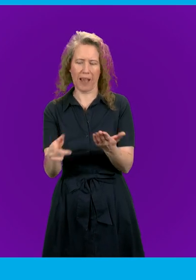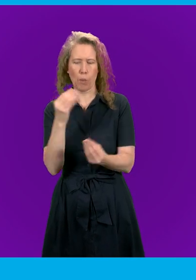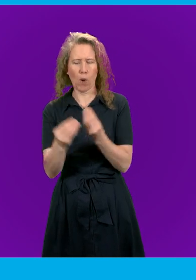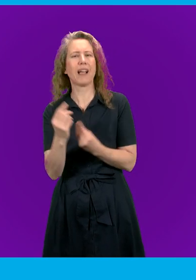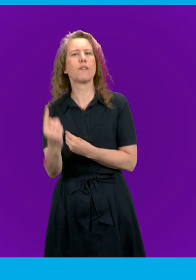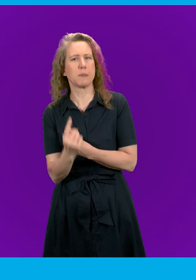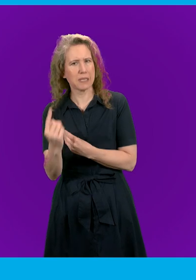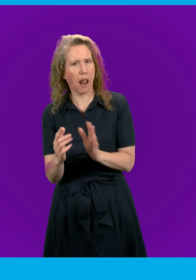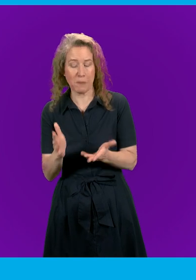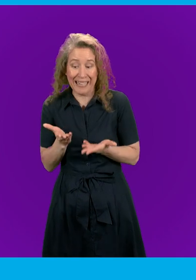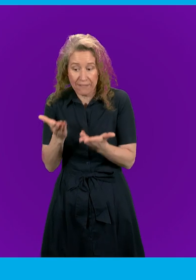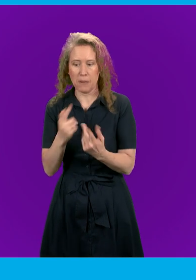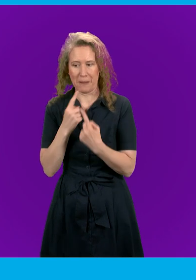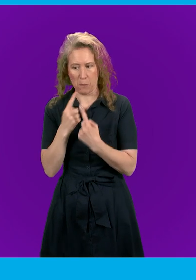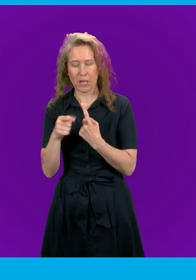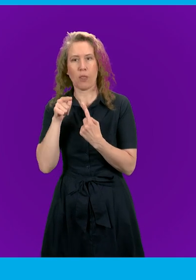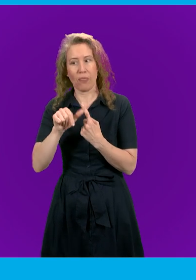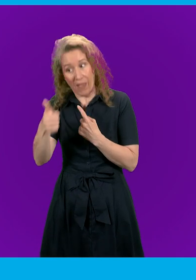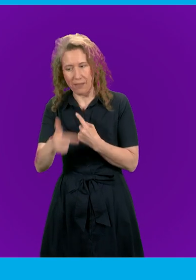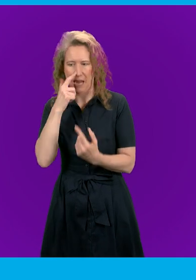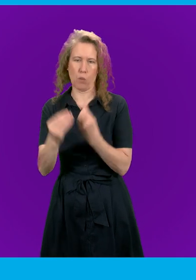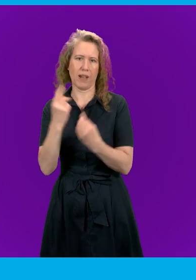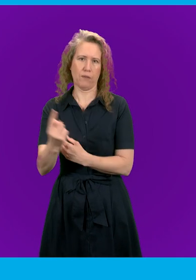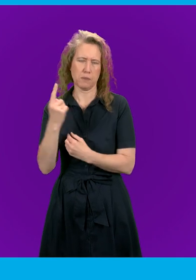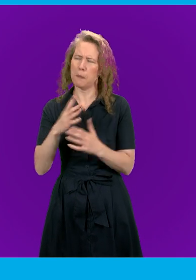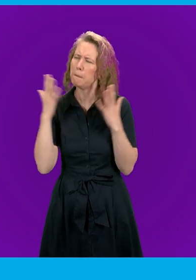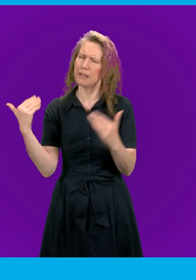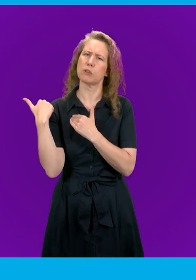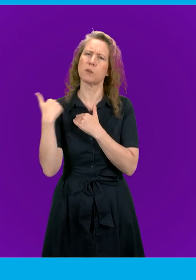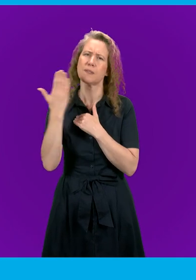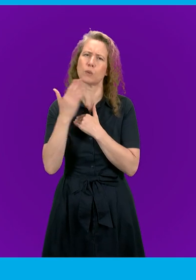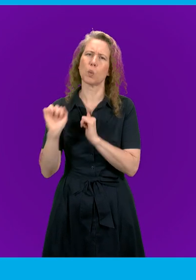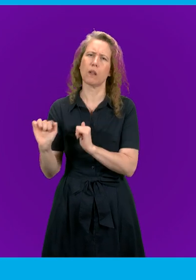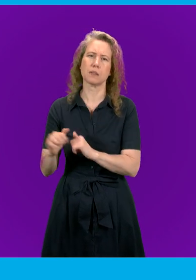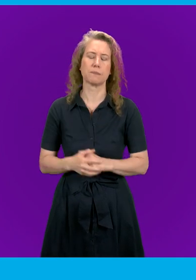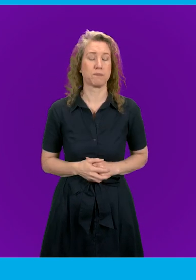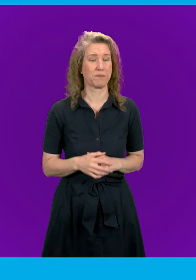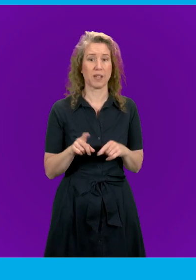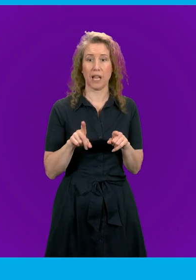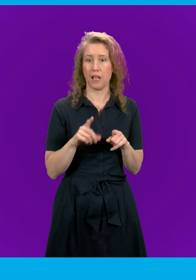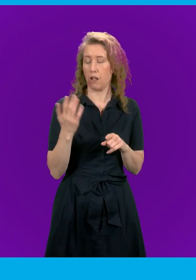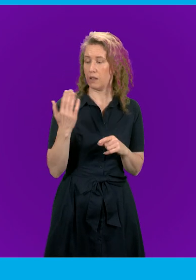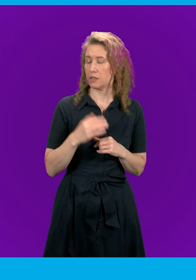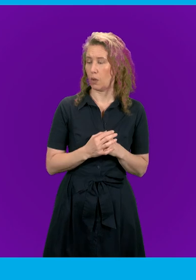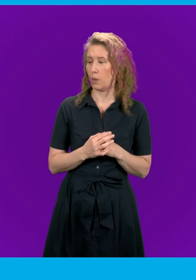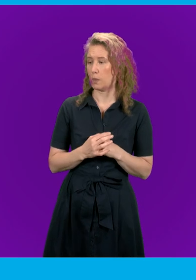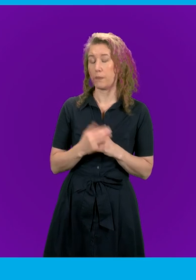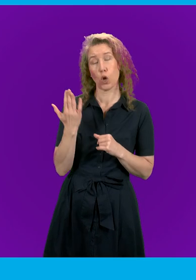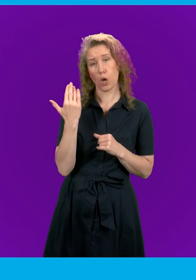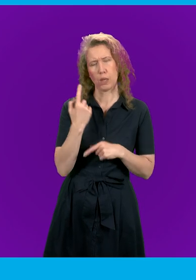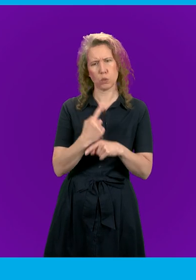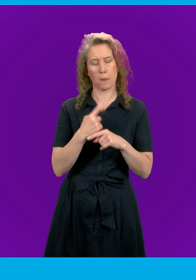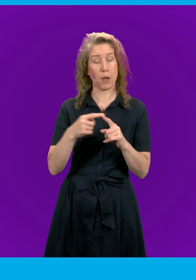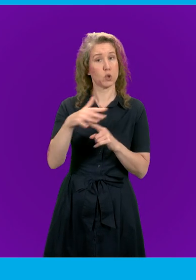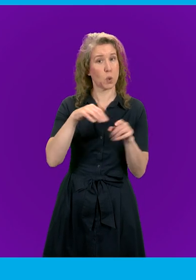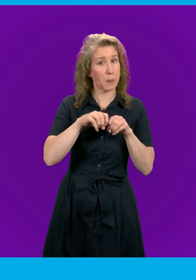So yeah, it's a really big responsibility, I'd say, now more than ever. And like we were talking earlier, in terms of, I guess, social